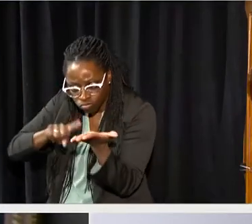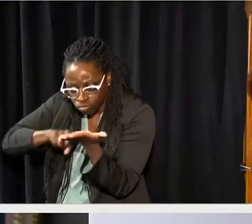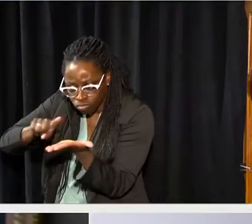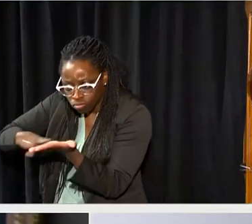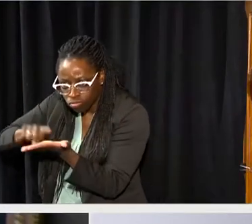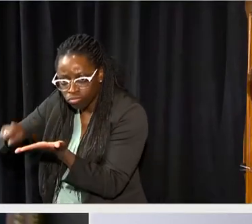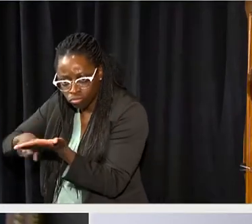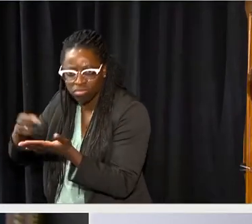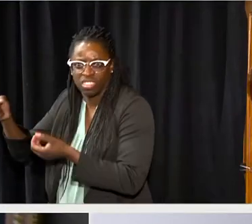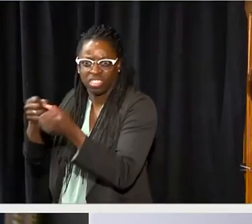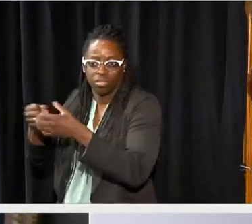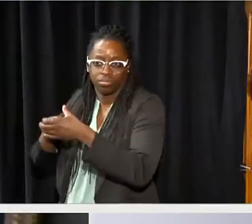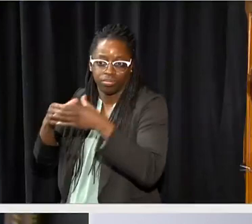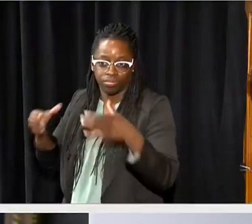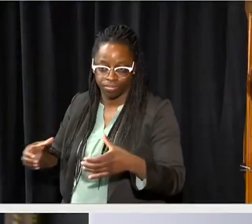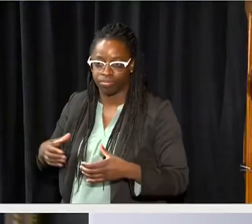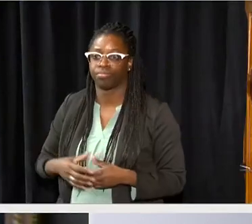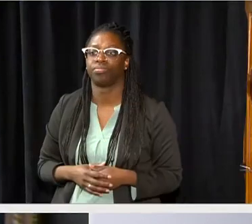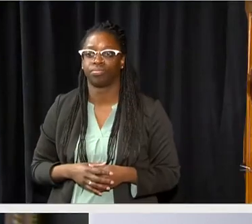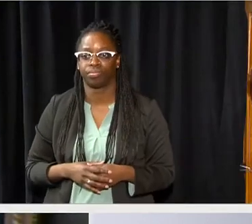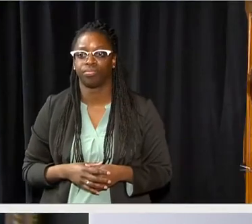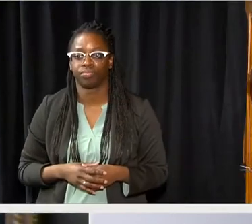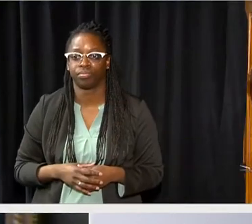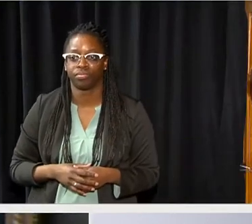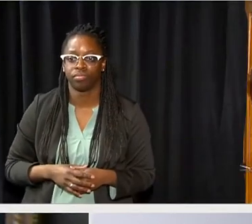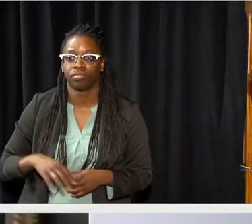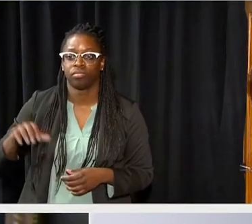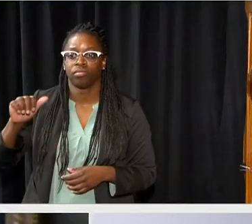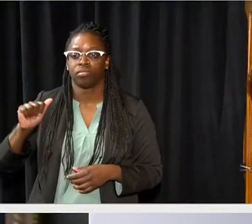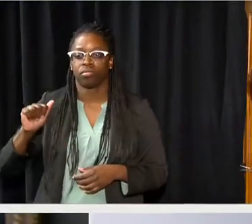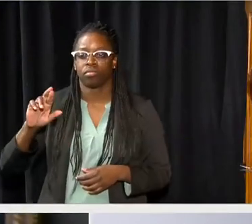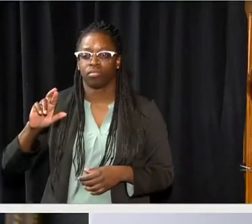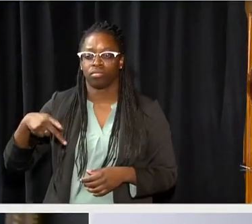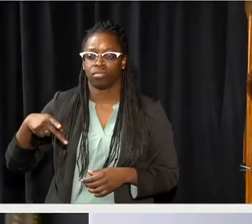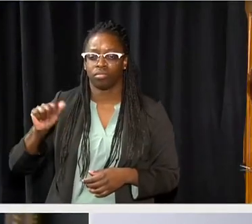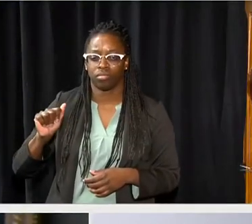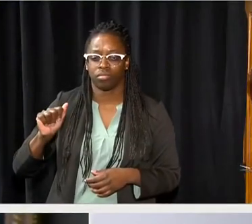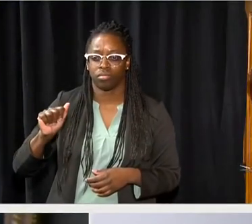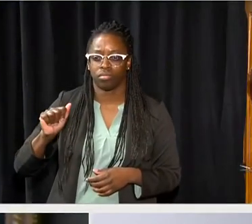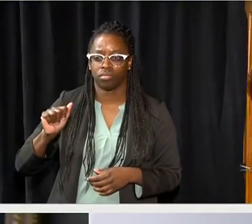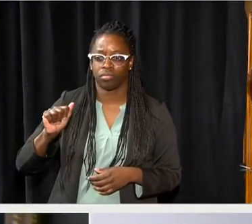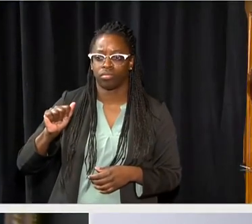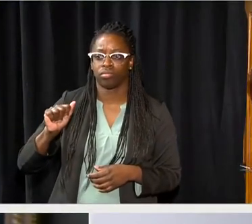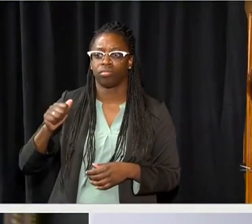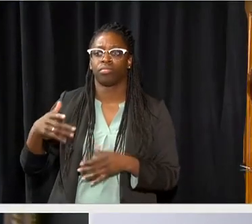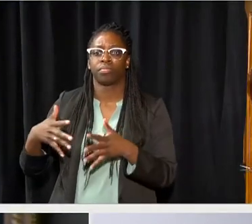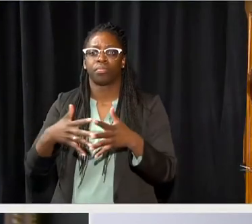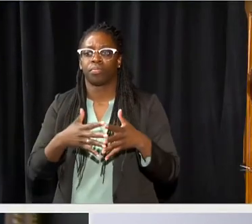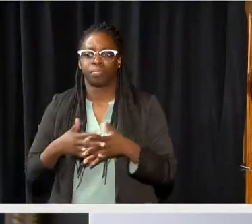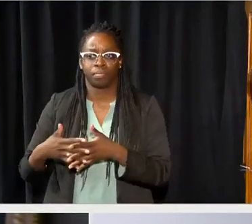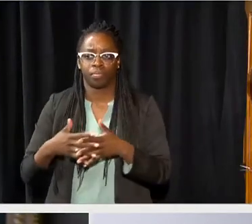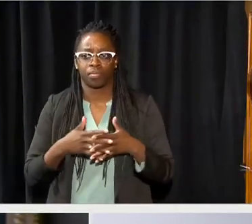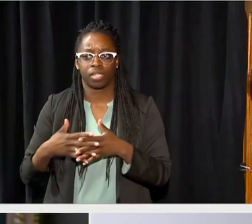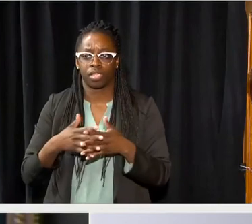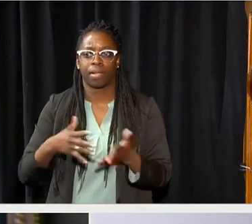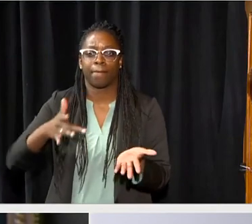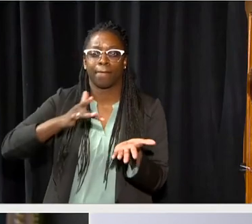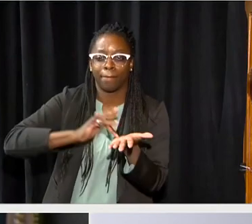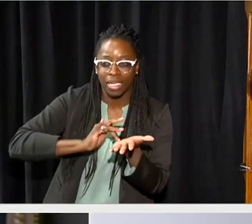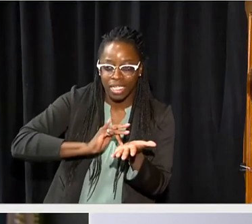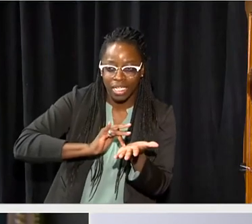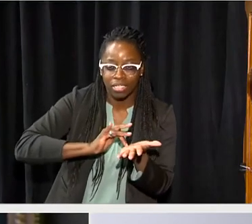ARPA-H. ARPA-H, this is a big deal. America's medical discovery